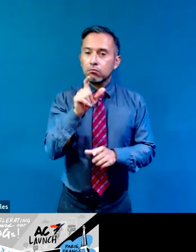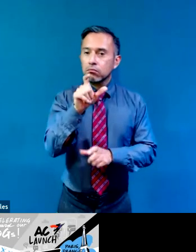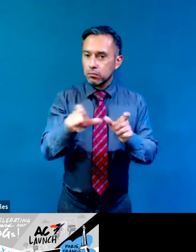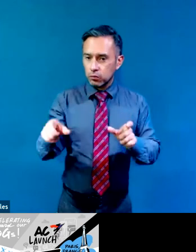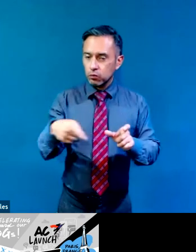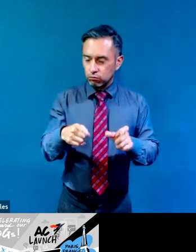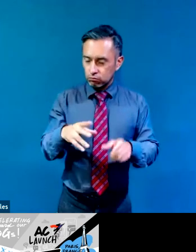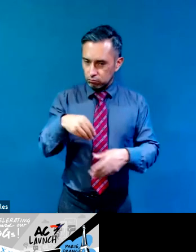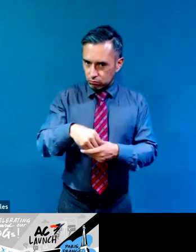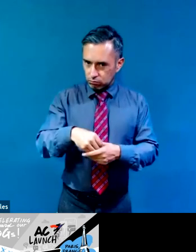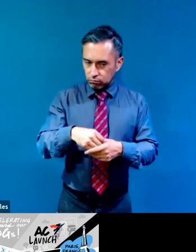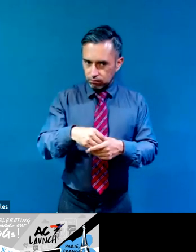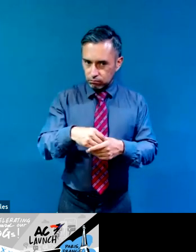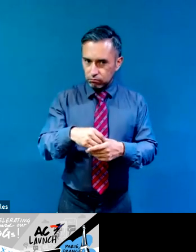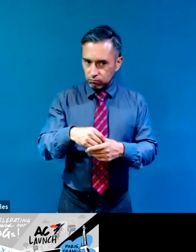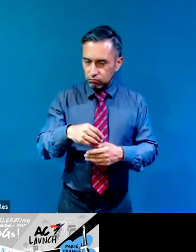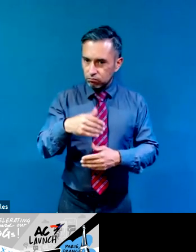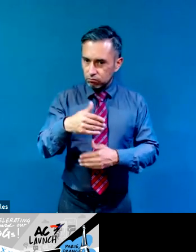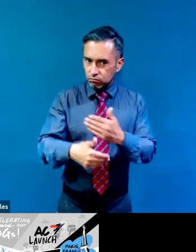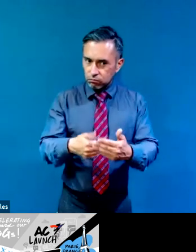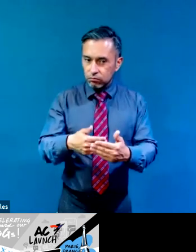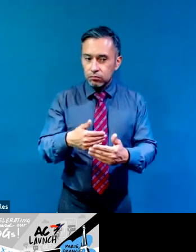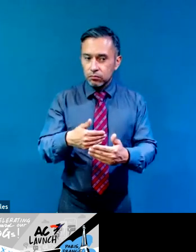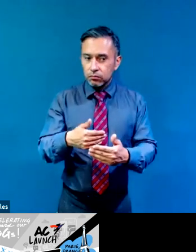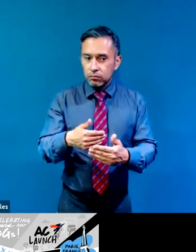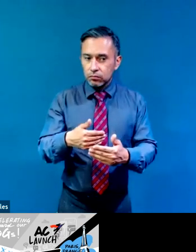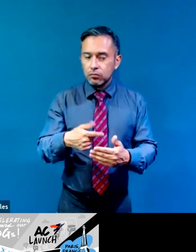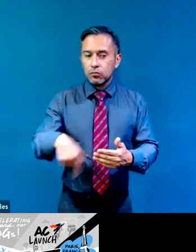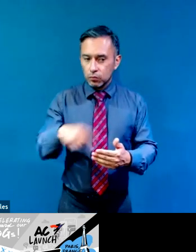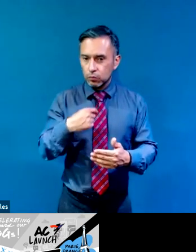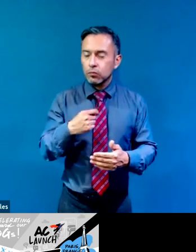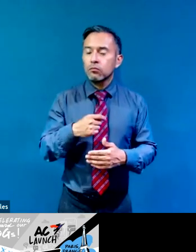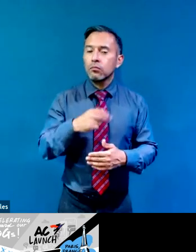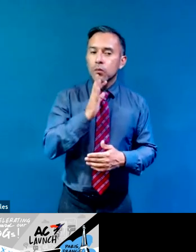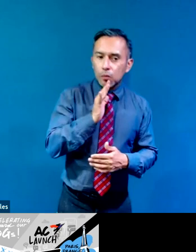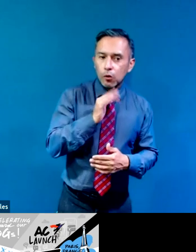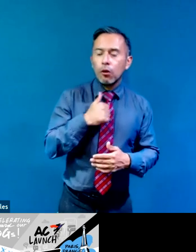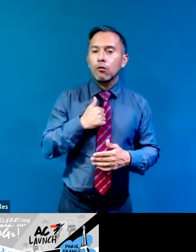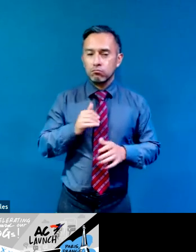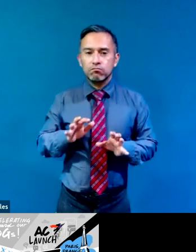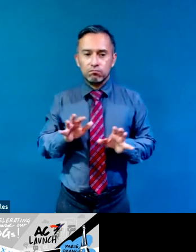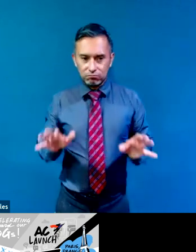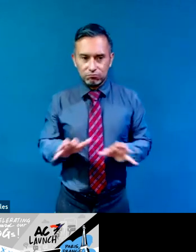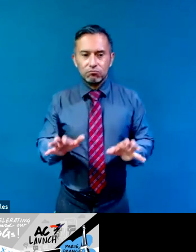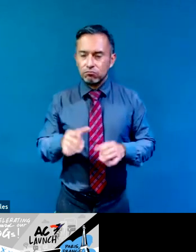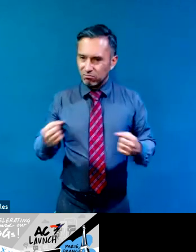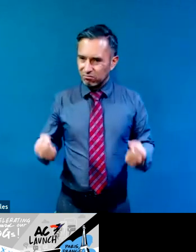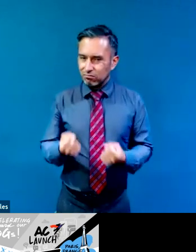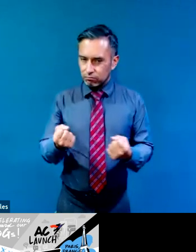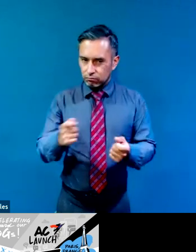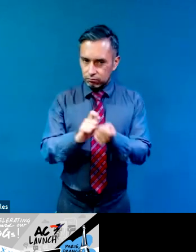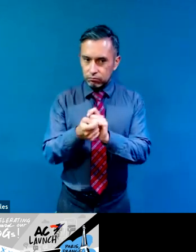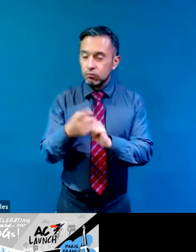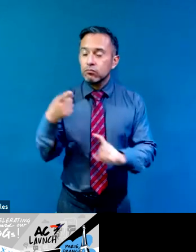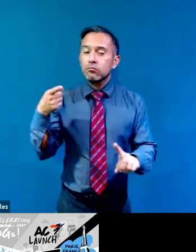we march towards the Paris Forum, the focus will be indeed in Paris in spotlighting